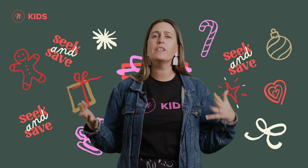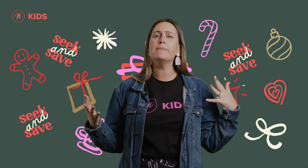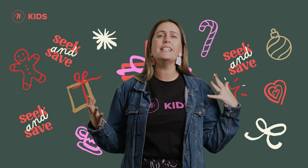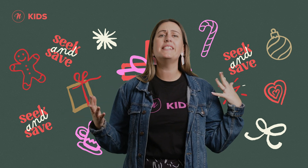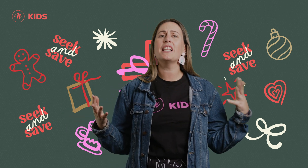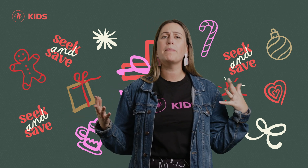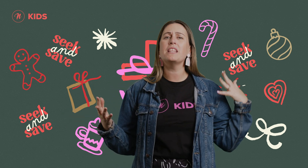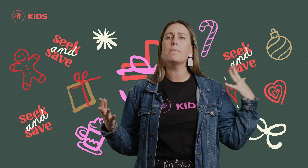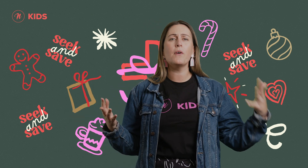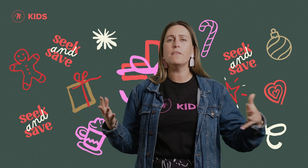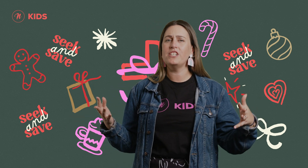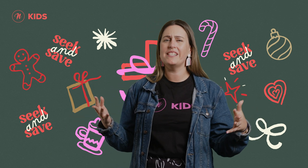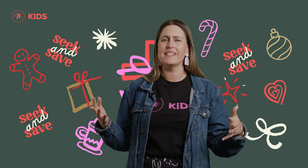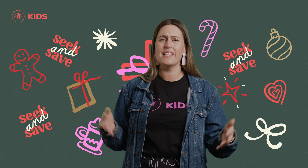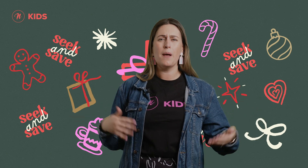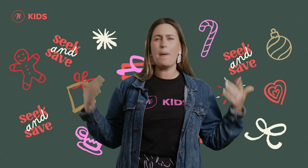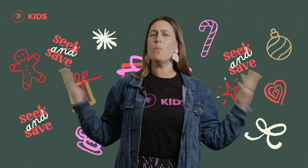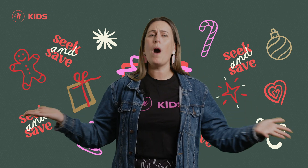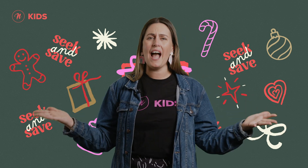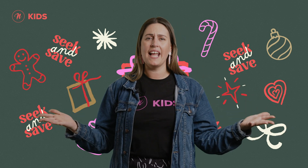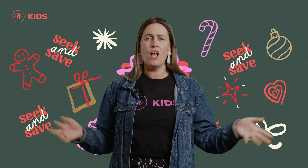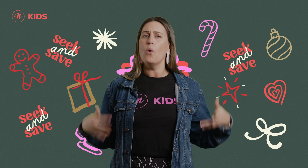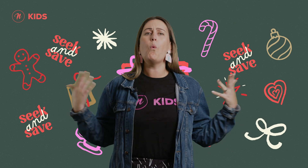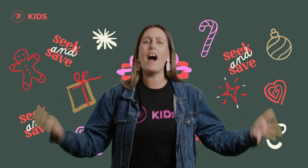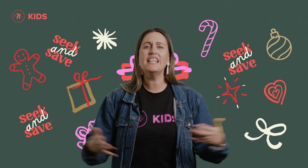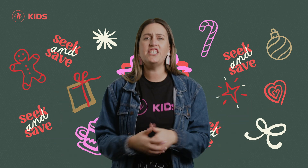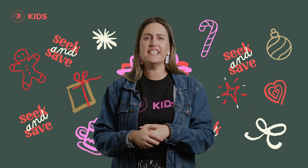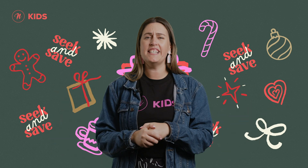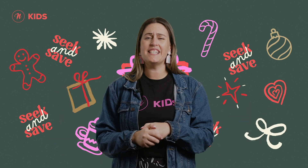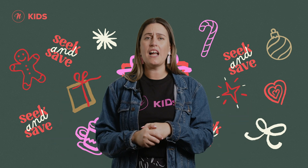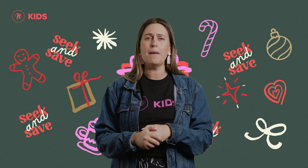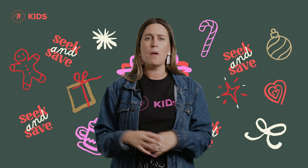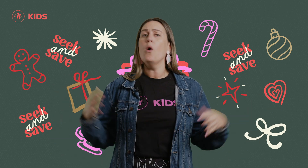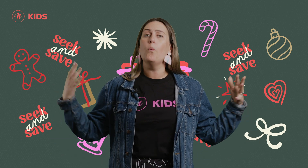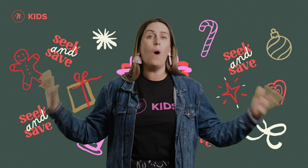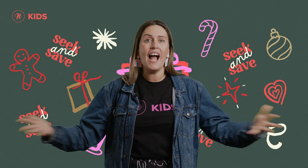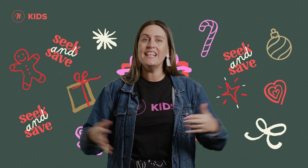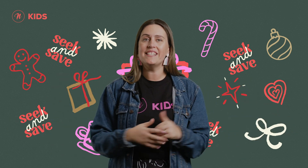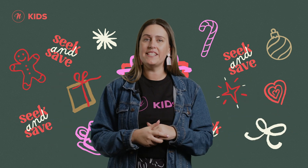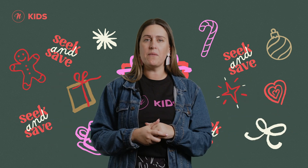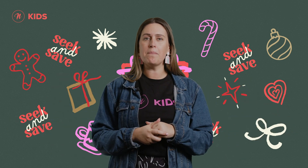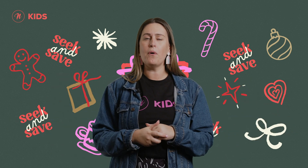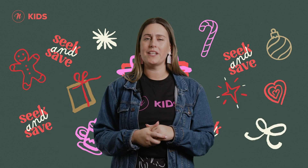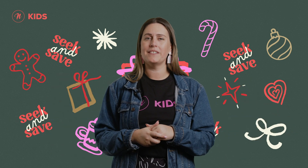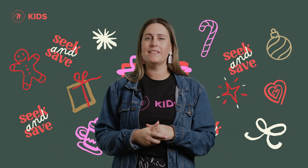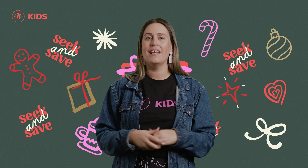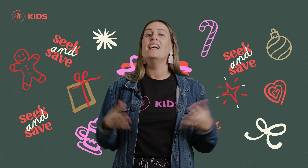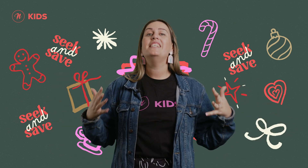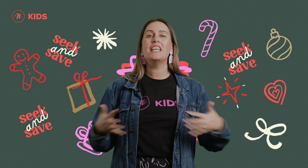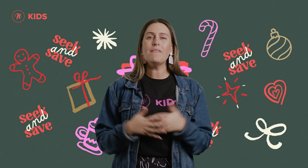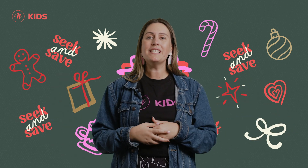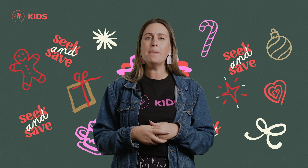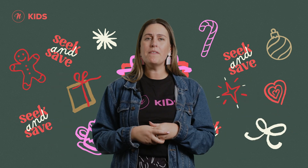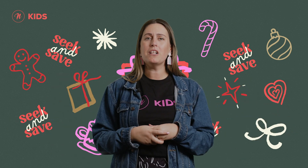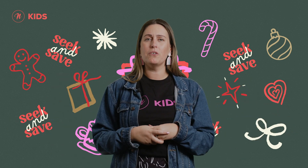know Christmas is celebrating the birth of Jesus. But why? Why did Jesus need to come? Why is this so important?